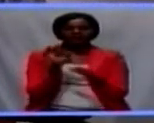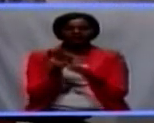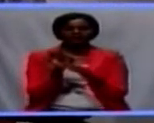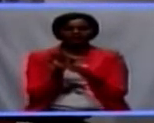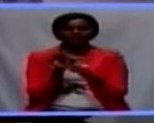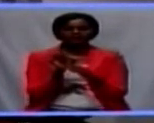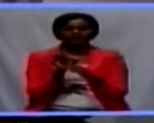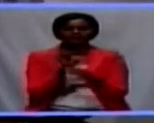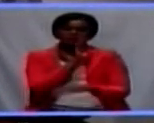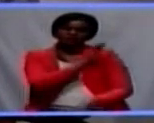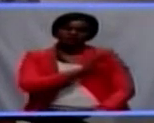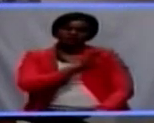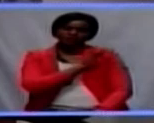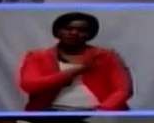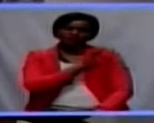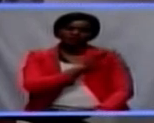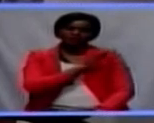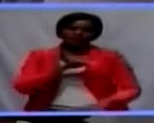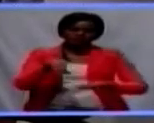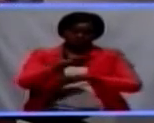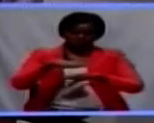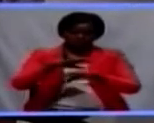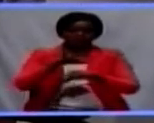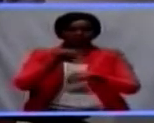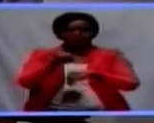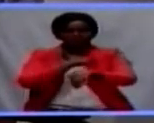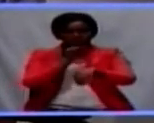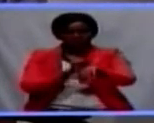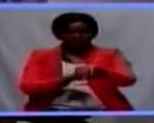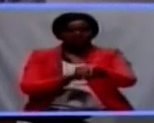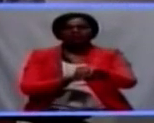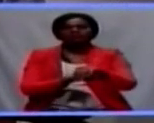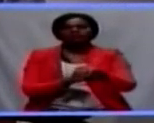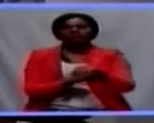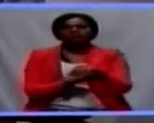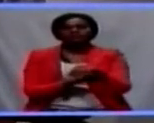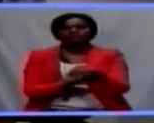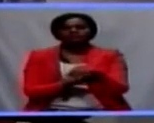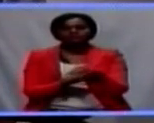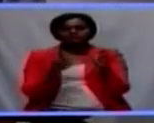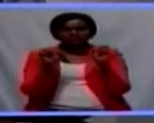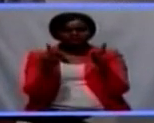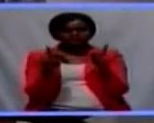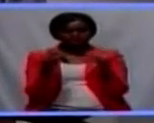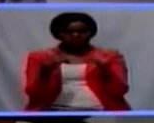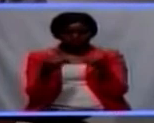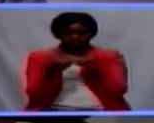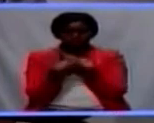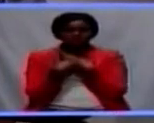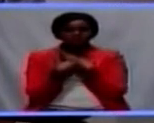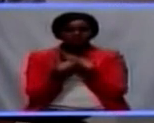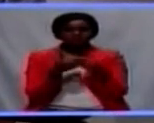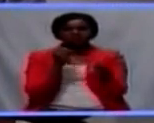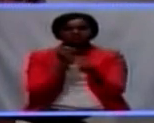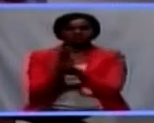a tendency, maybe over a long period of time, to deliberately evade tax. Okay? So there is